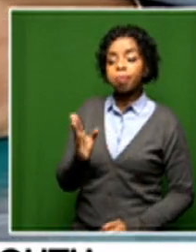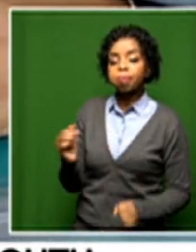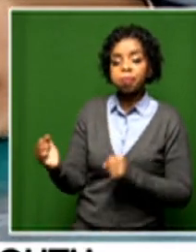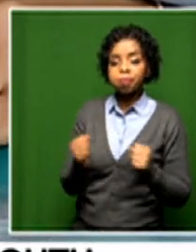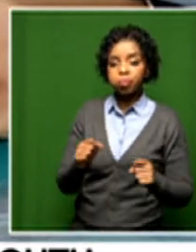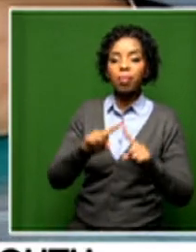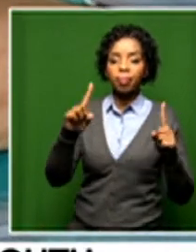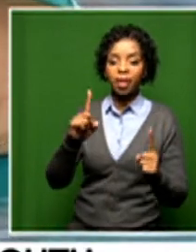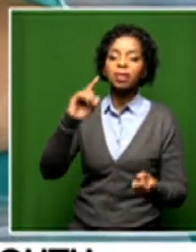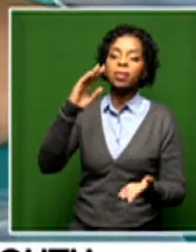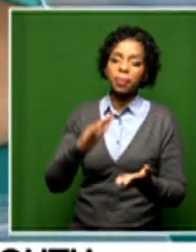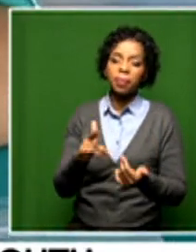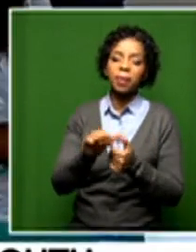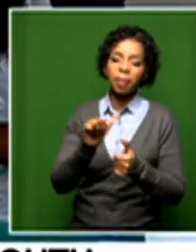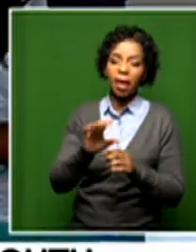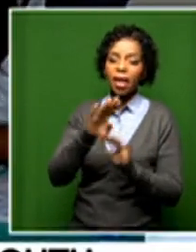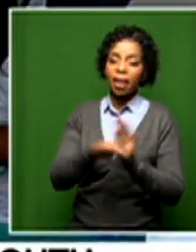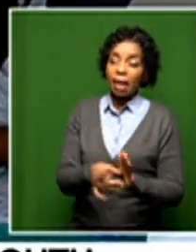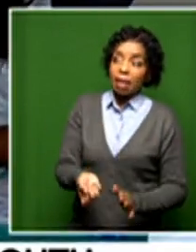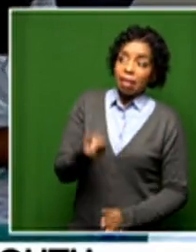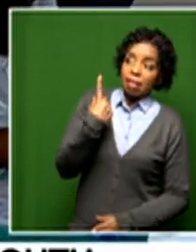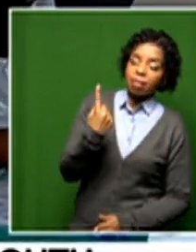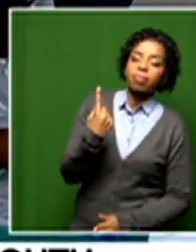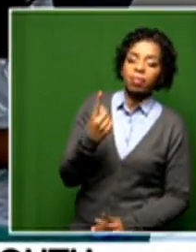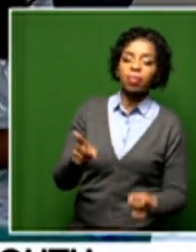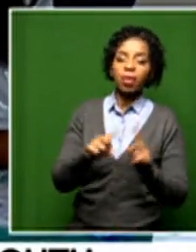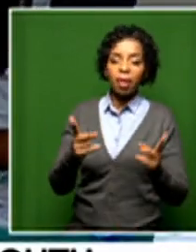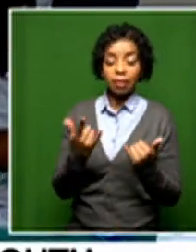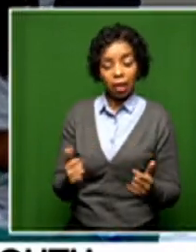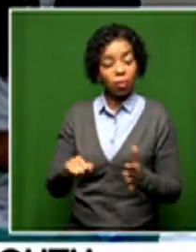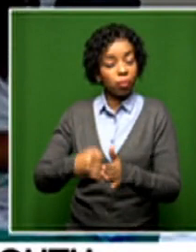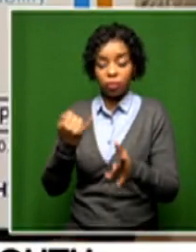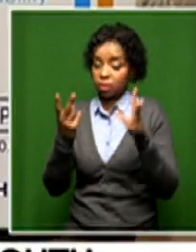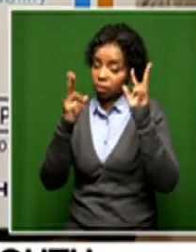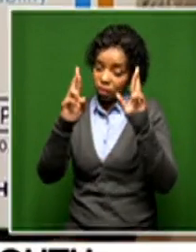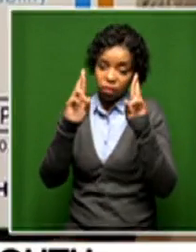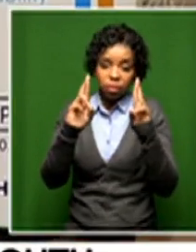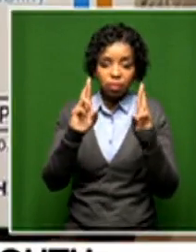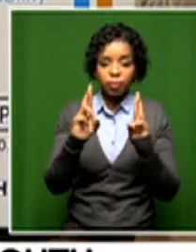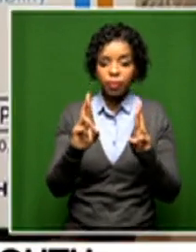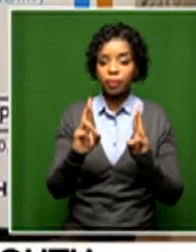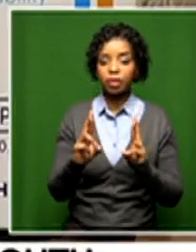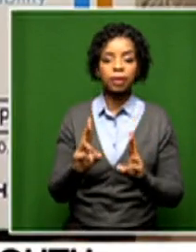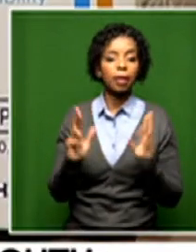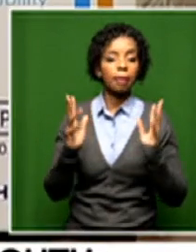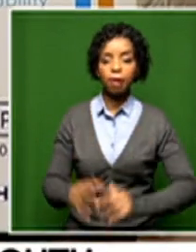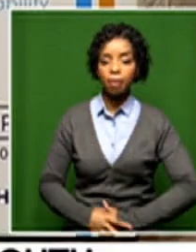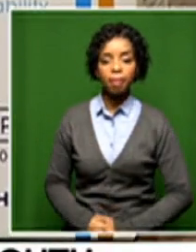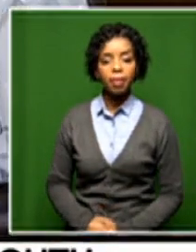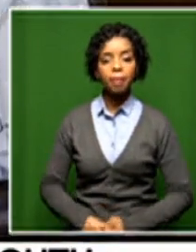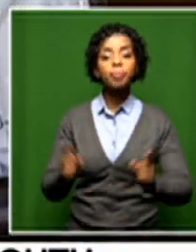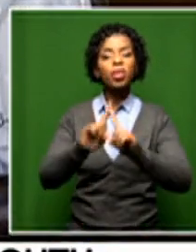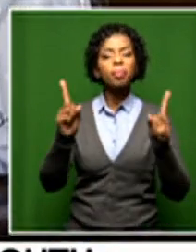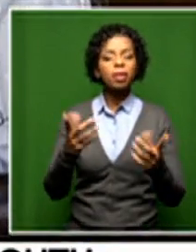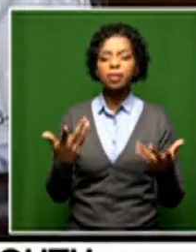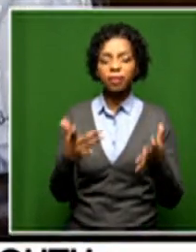once was the situation. So that's a very hopeful situation that we are in. But going